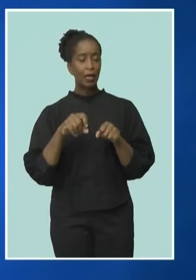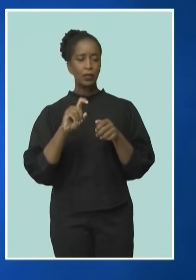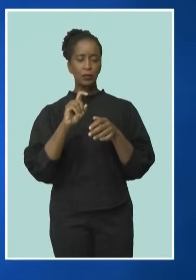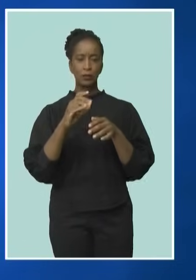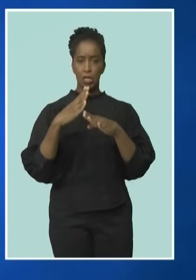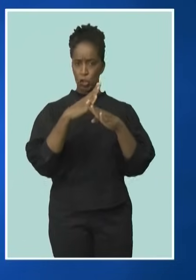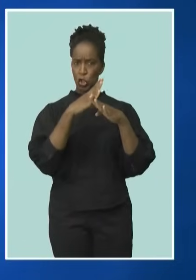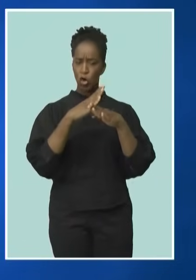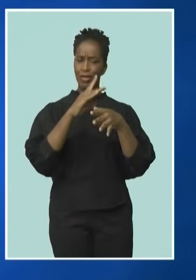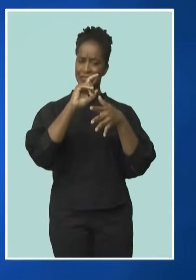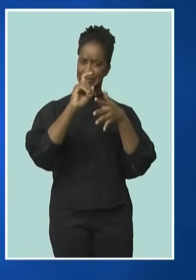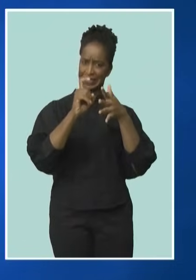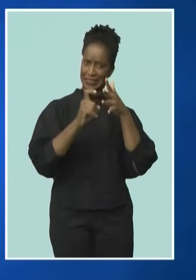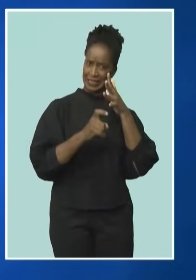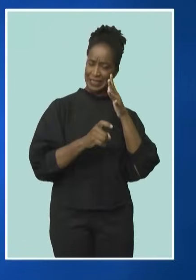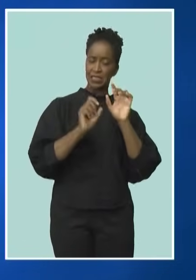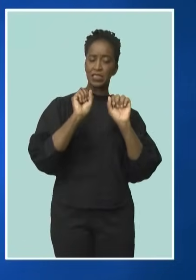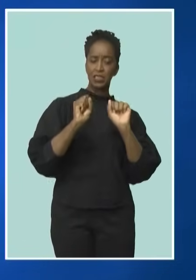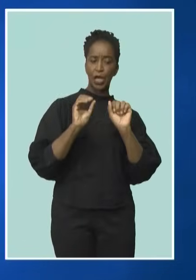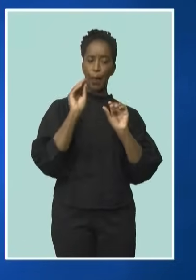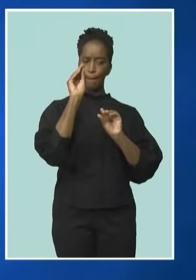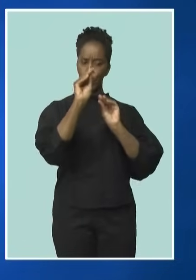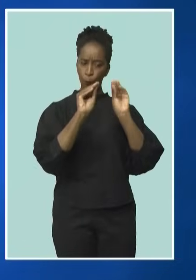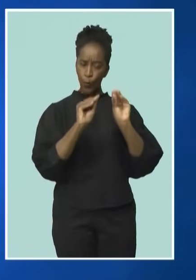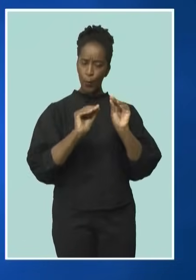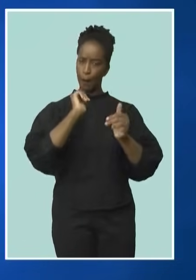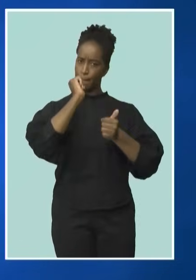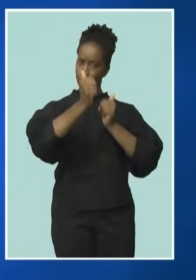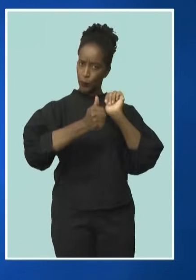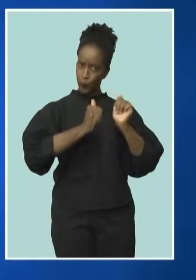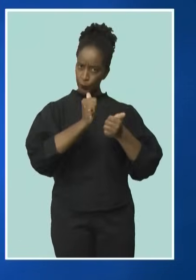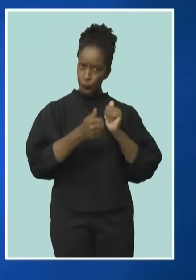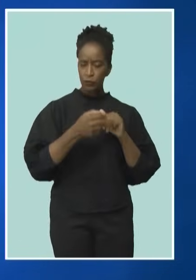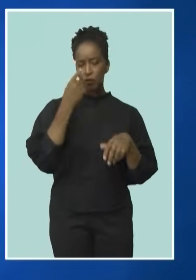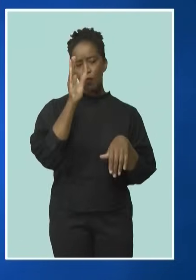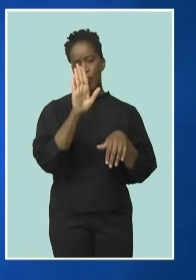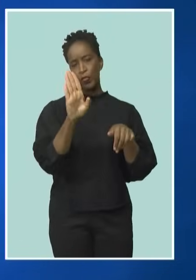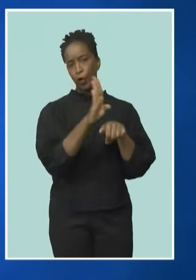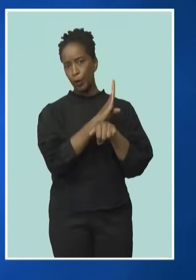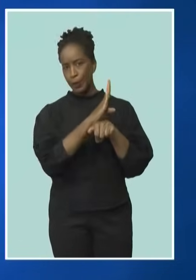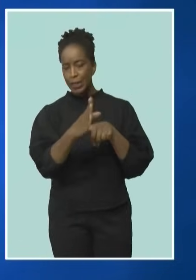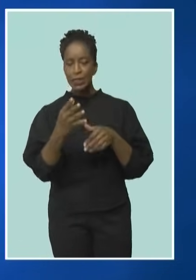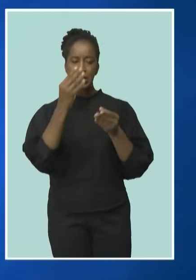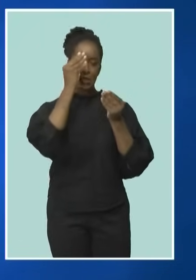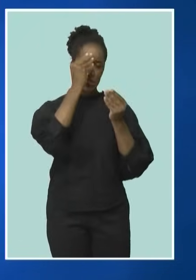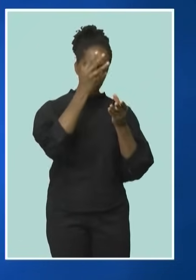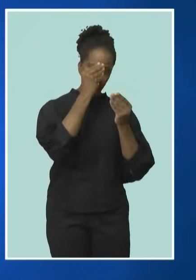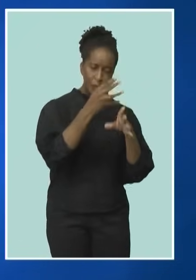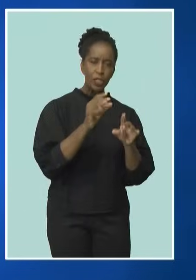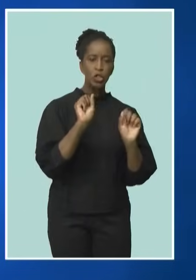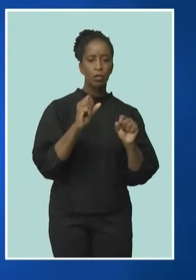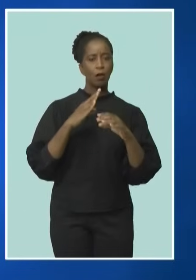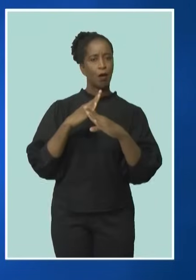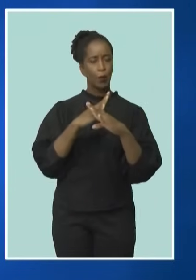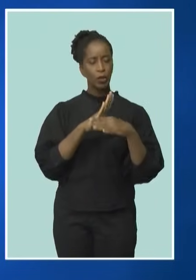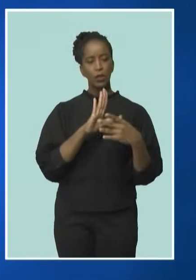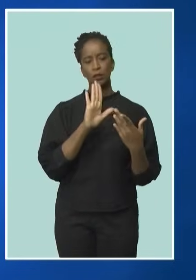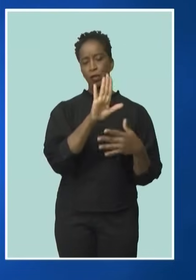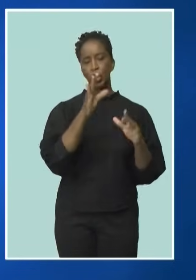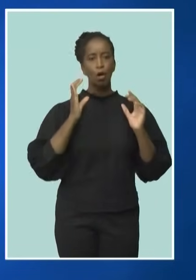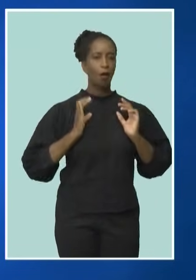protect not only the business, but obviously the data and the privacy of their clients, regardless of